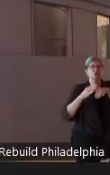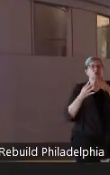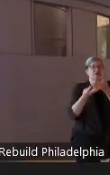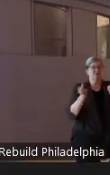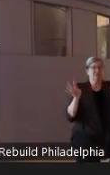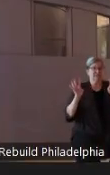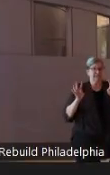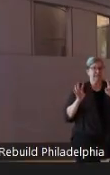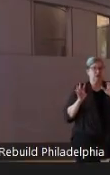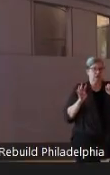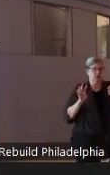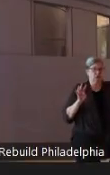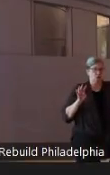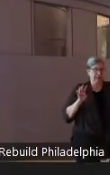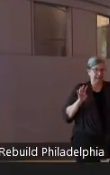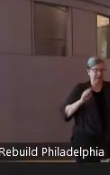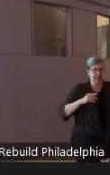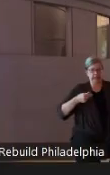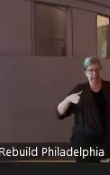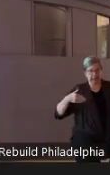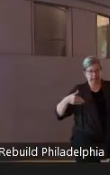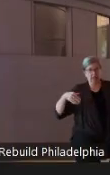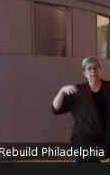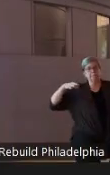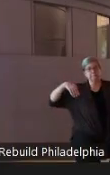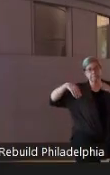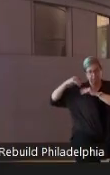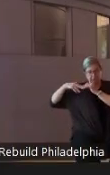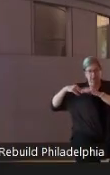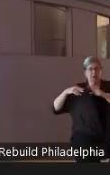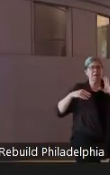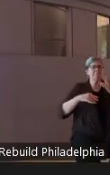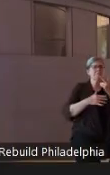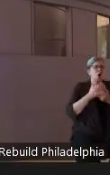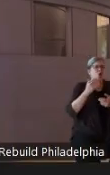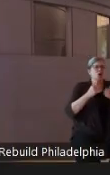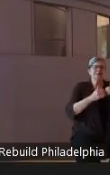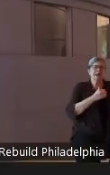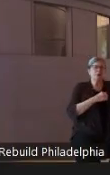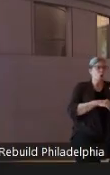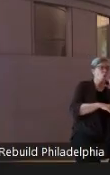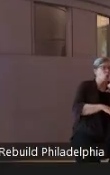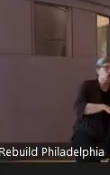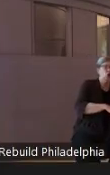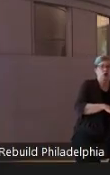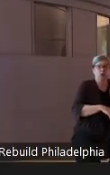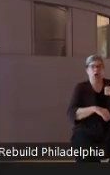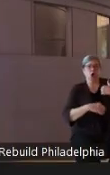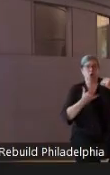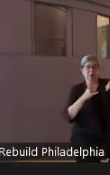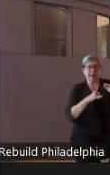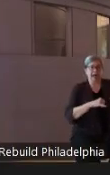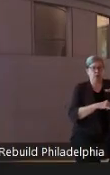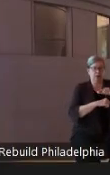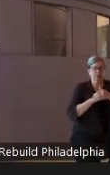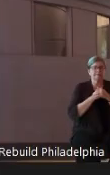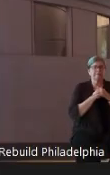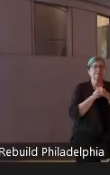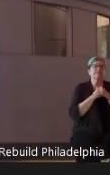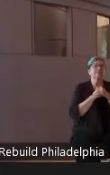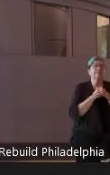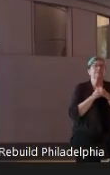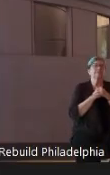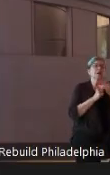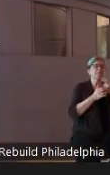fenced area. Both options are separated into an older and a younger play area. Both